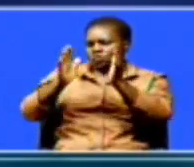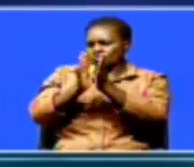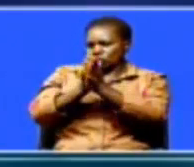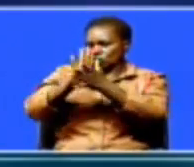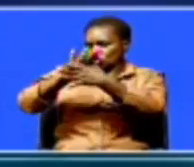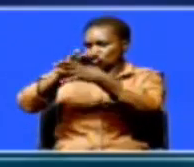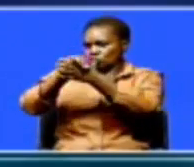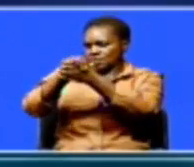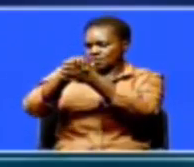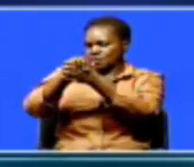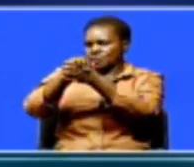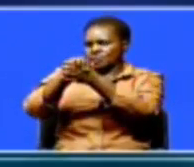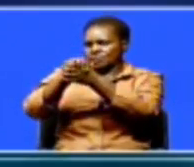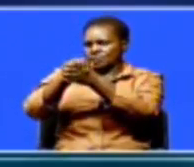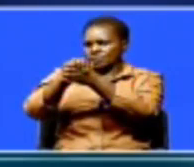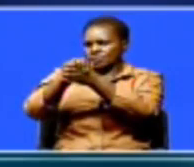Jubilee,